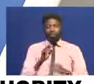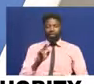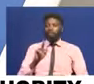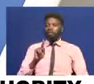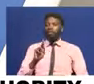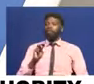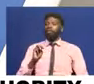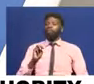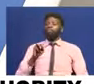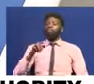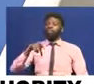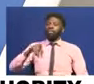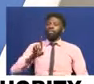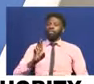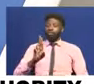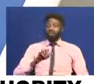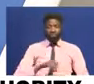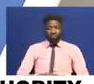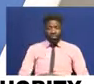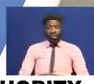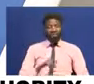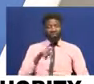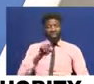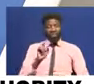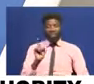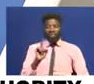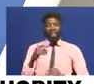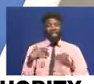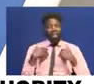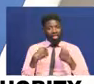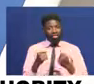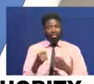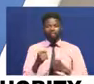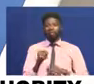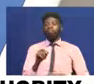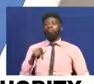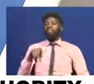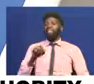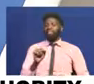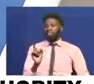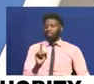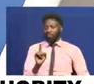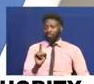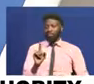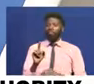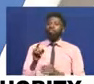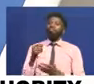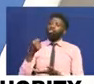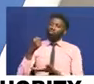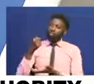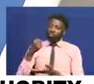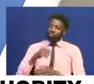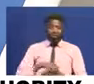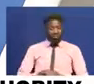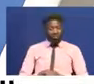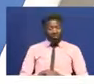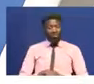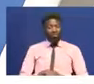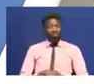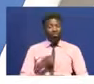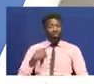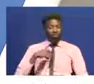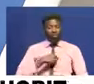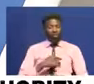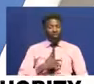PS in the Ministry of Health, the PS from Treasury. And so on and so forth. So the constitution of that board, and for the first time, if you were to ask me, we've already